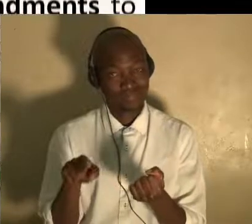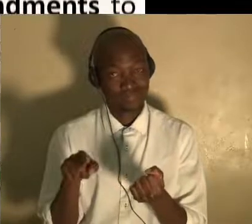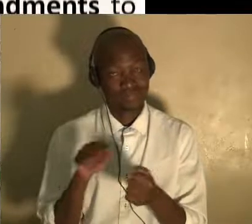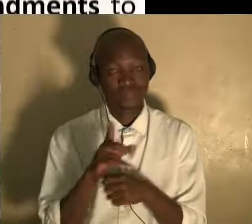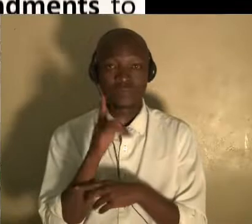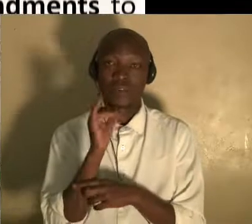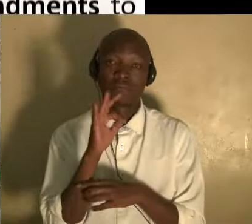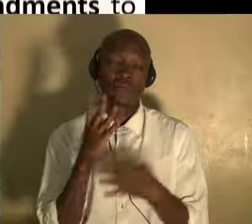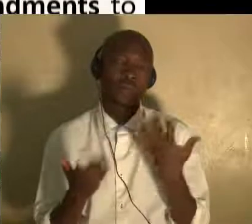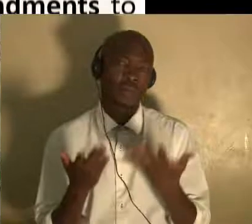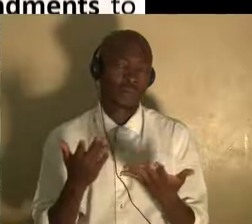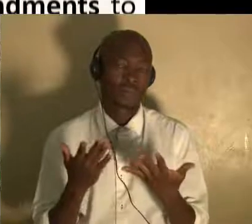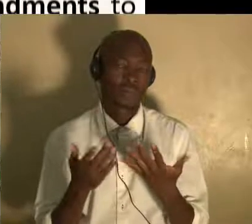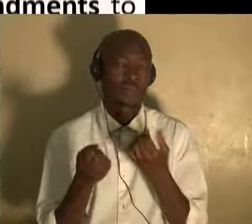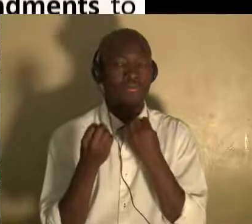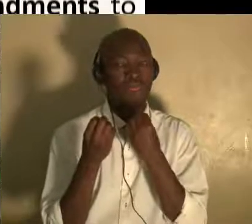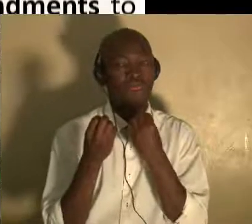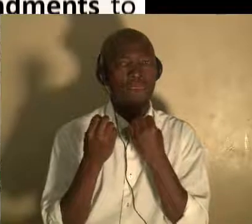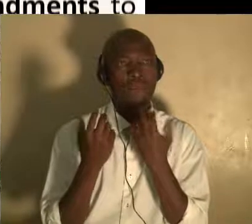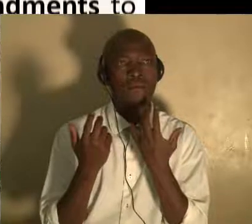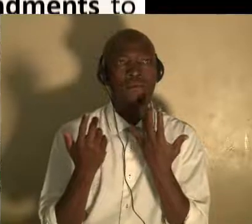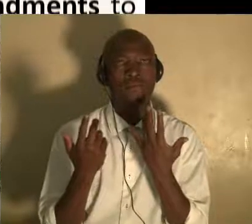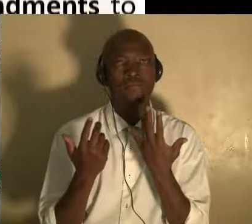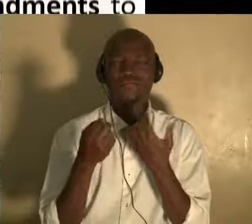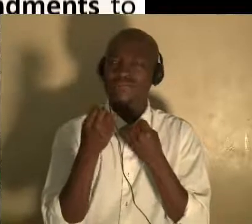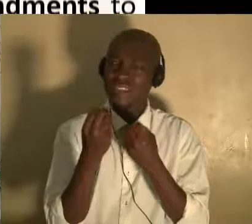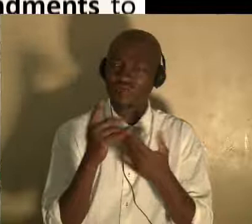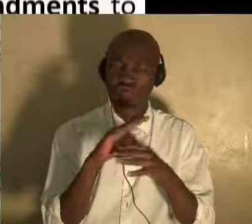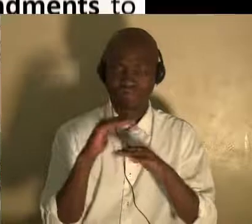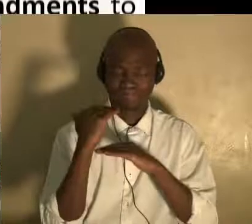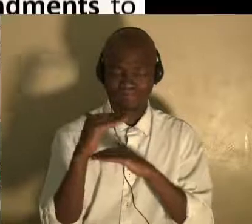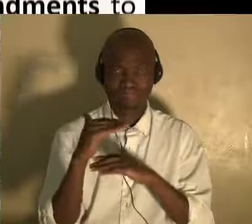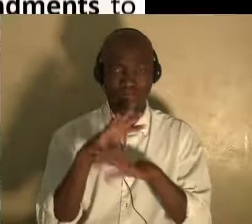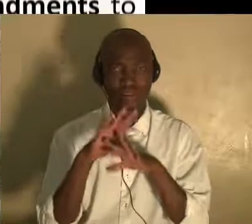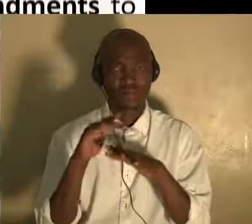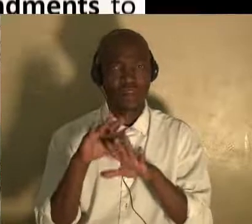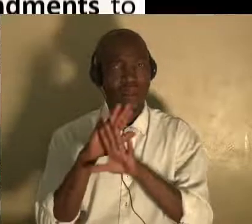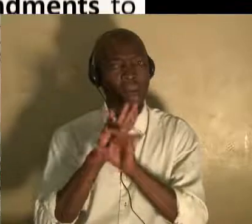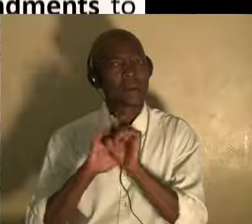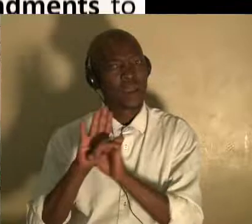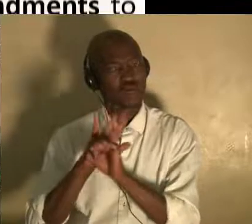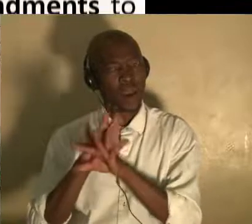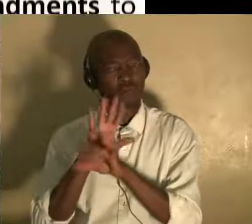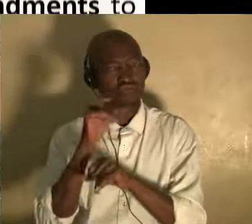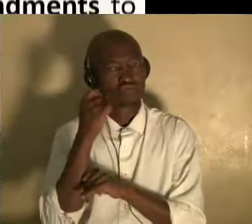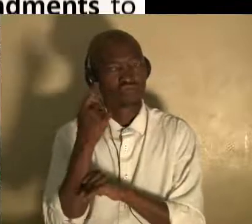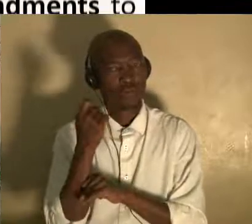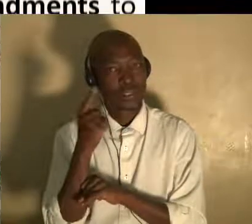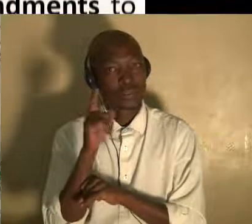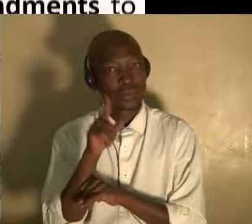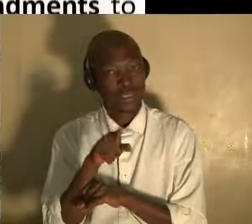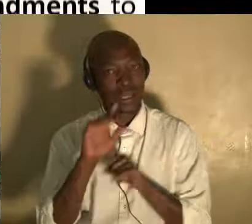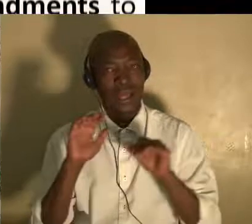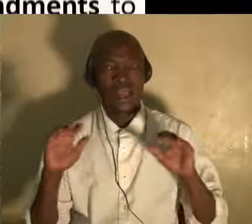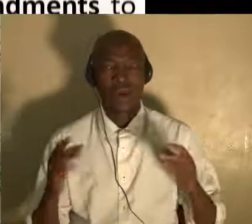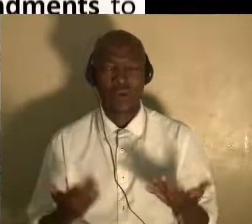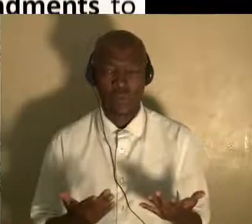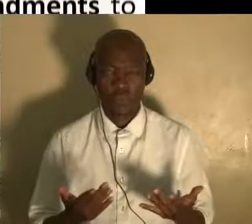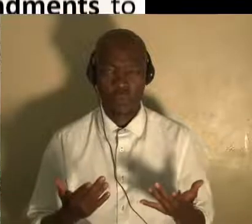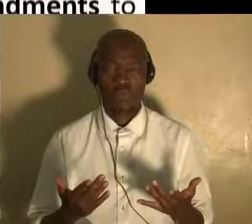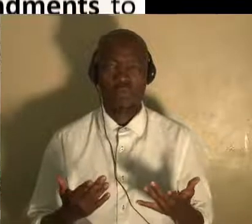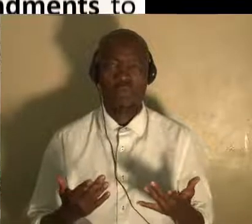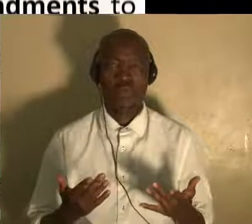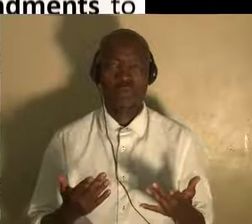I may just give you a brief background so that you understand how will